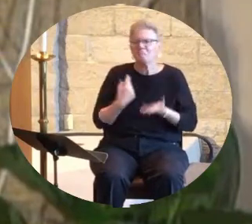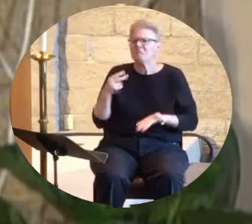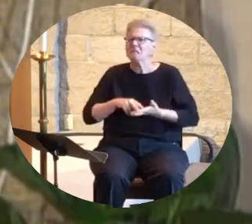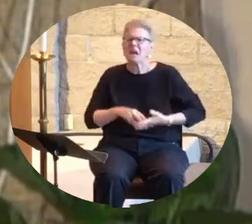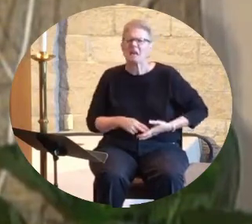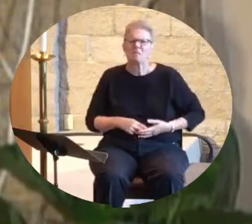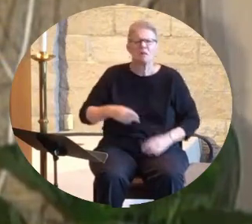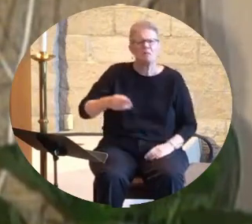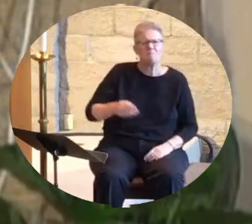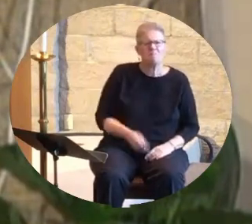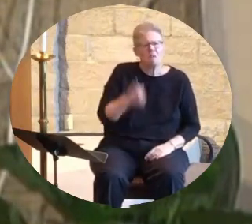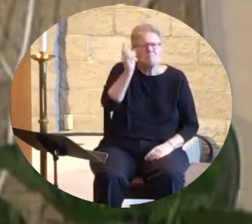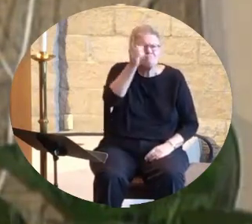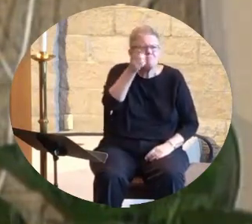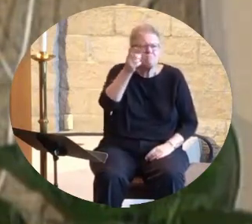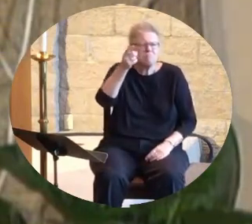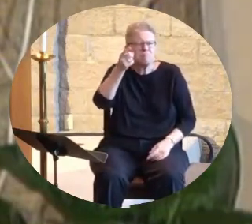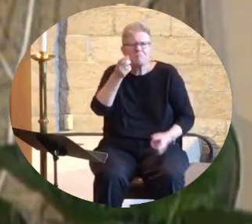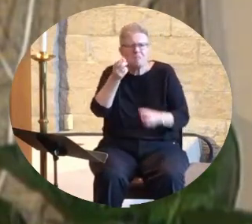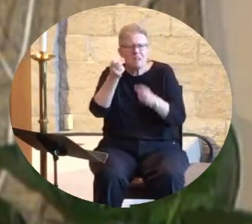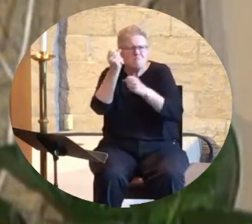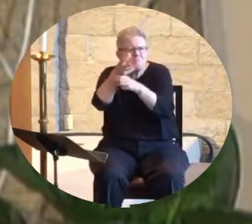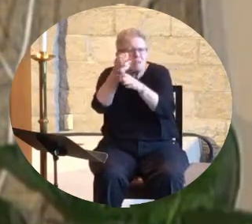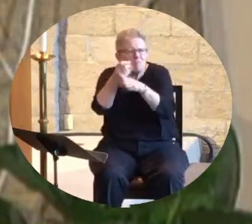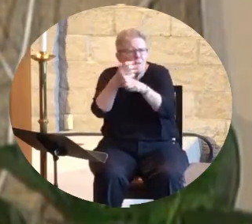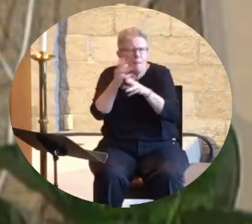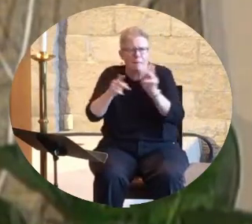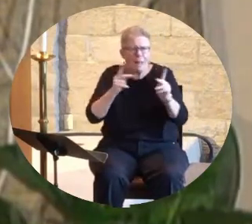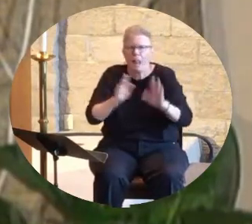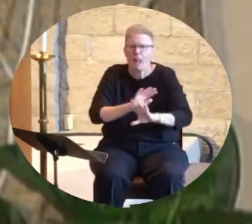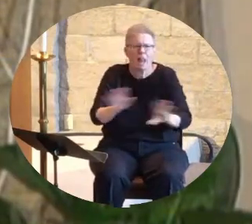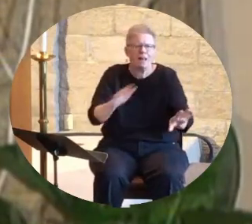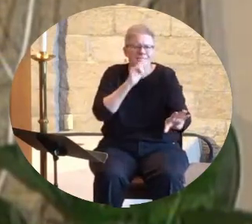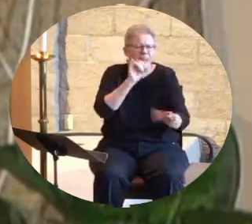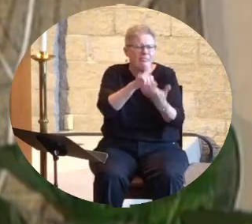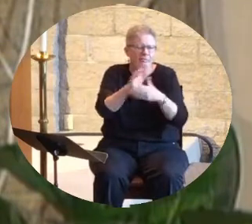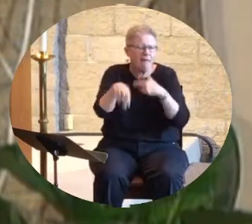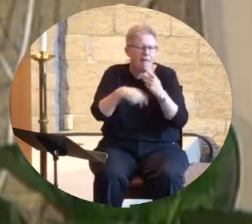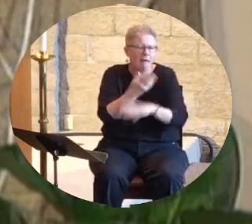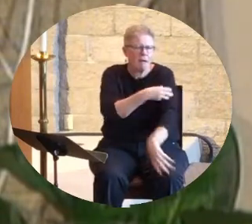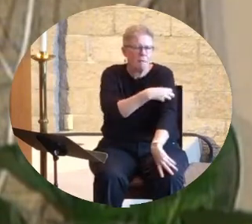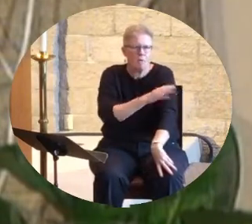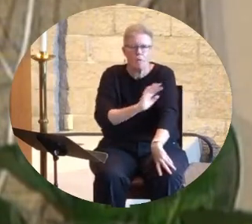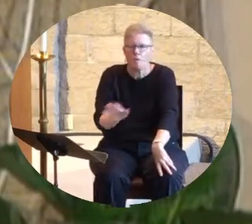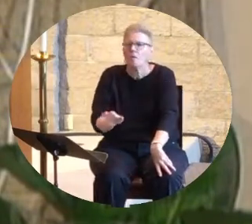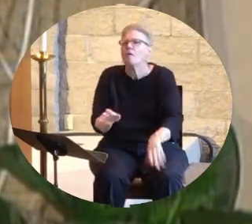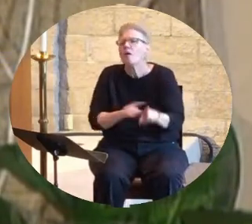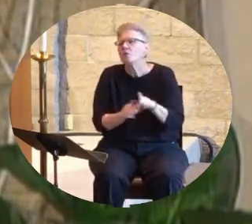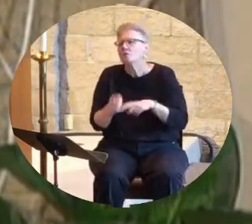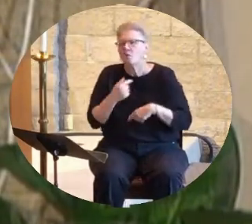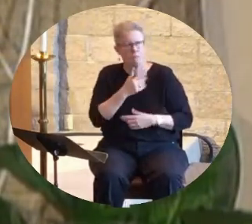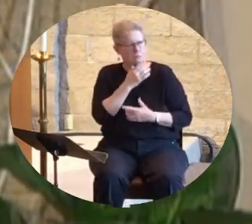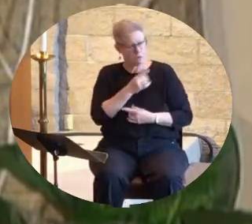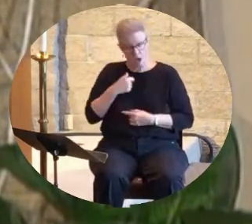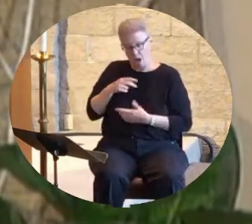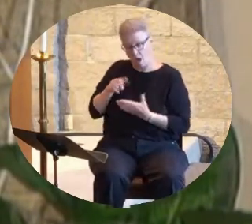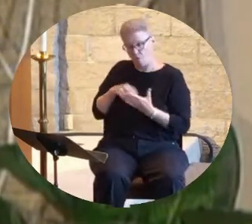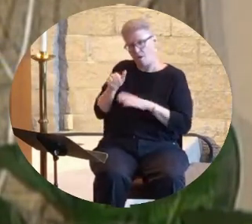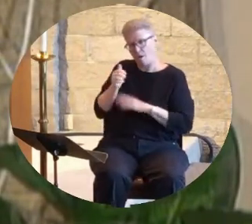type of power. Also, I was really interested when I read Reverend Linda's book about how